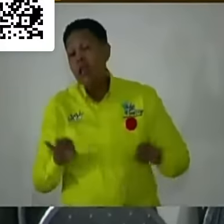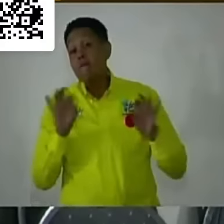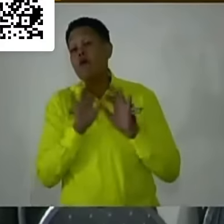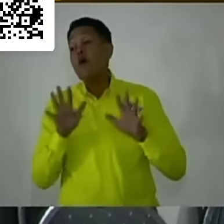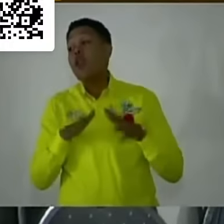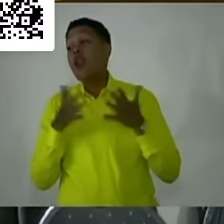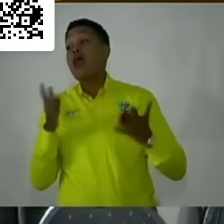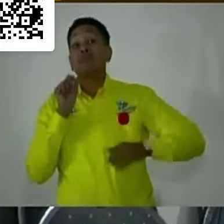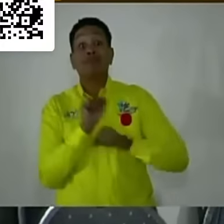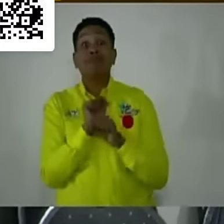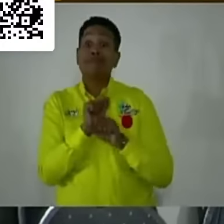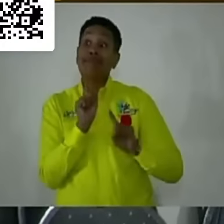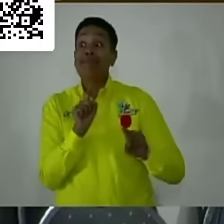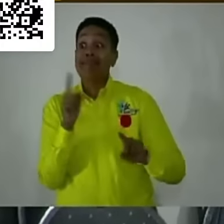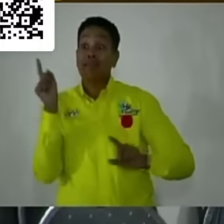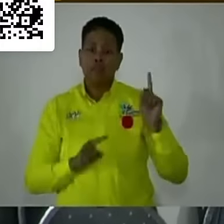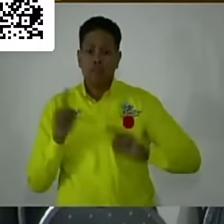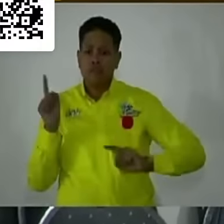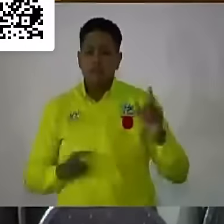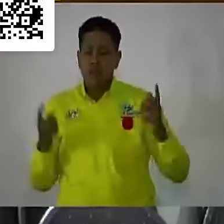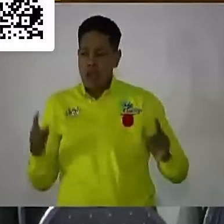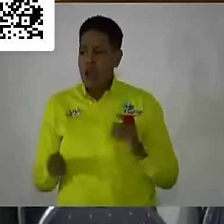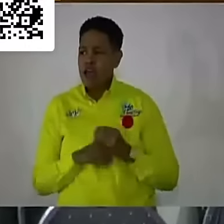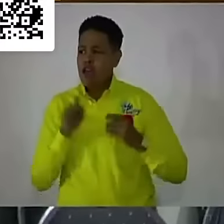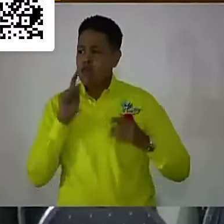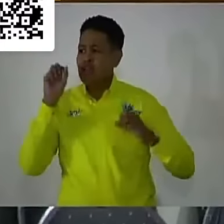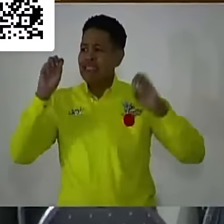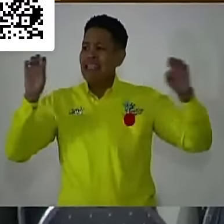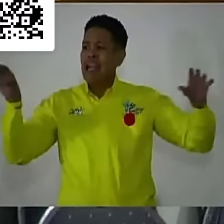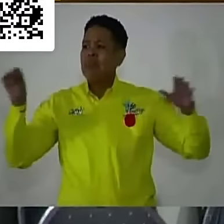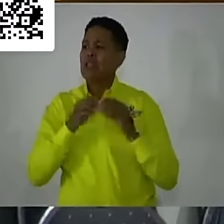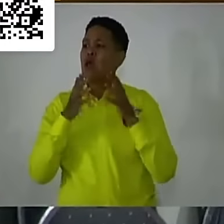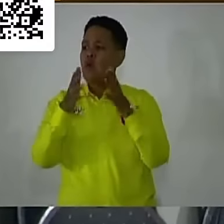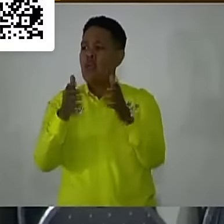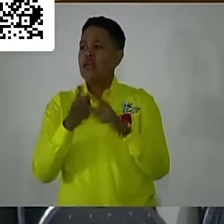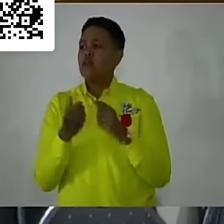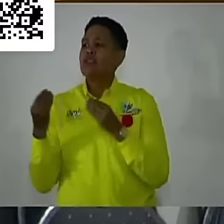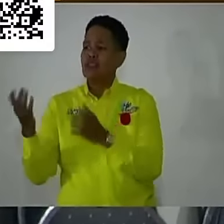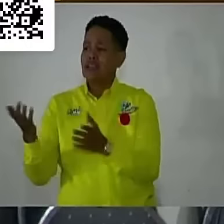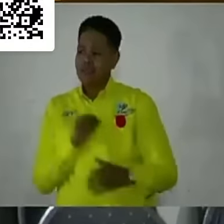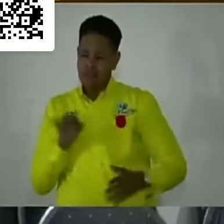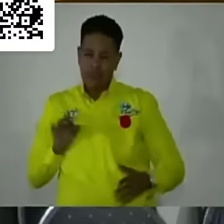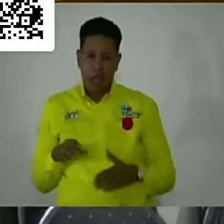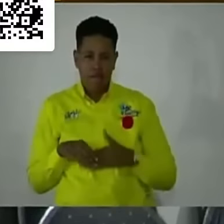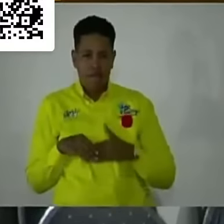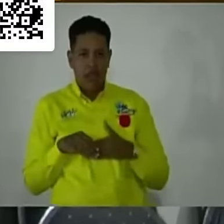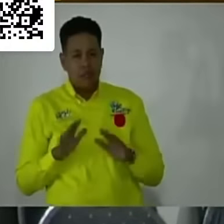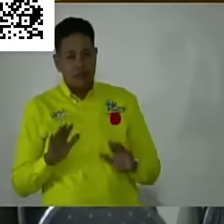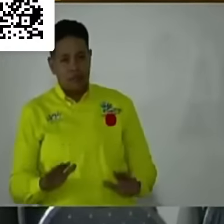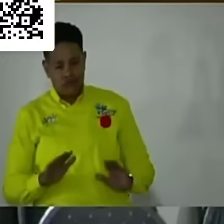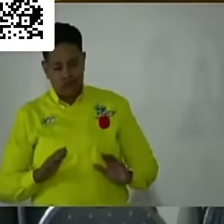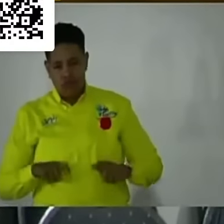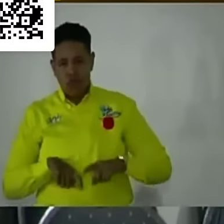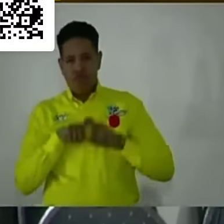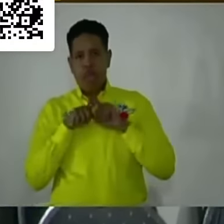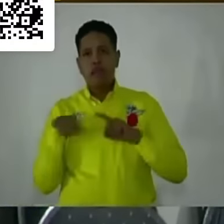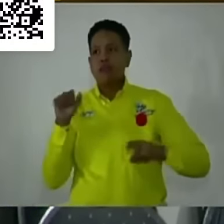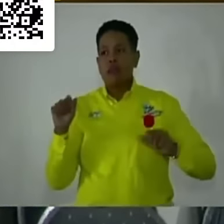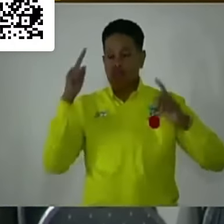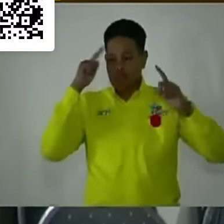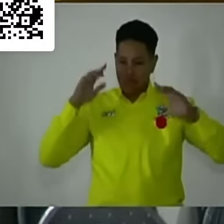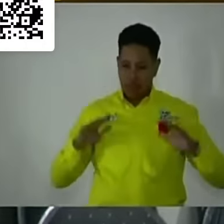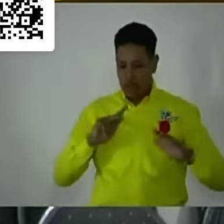of the missions that come are deployed in a manner to give staff a break so that they can tend to